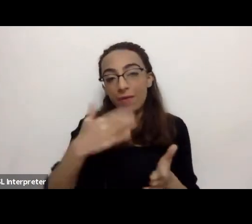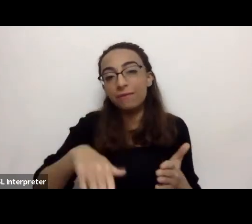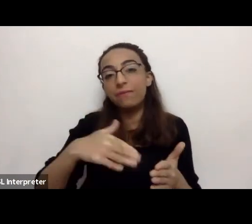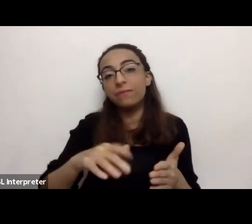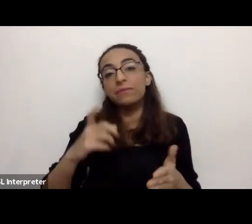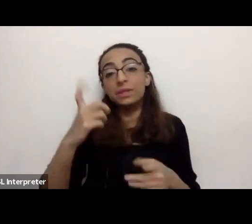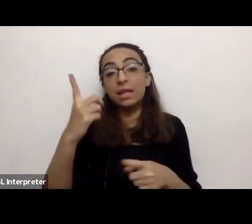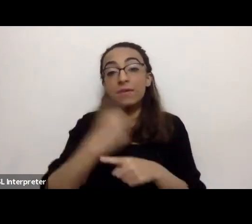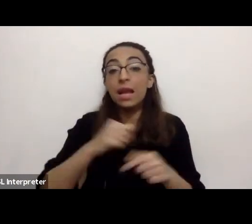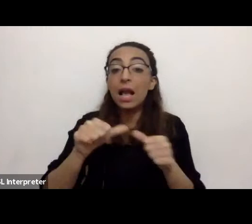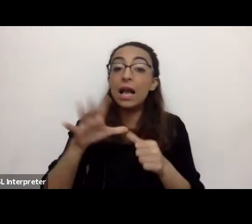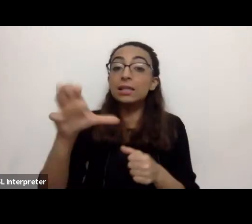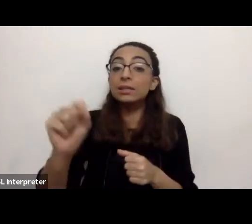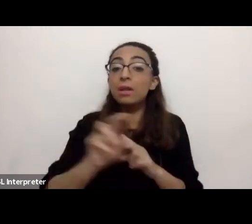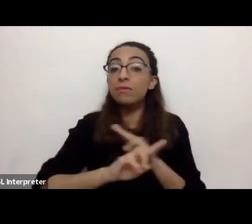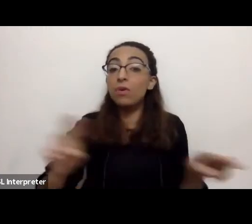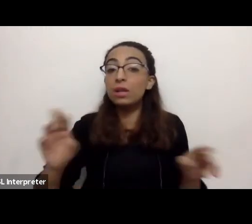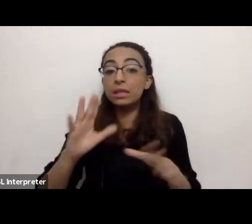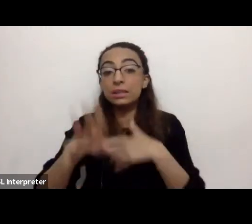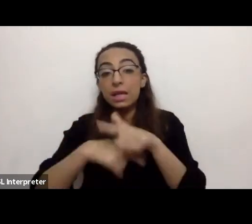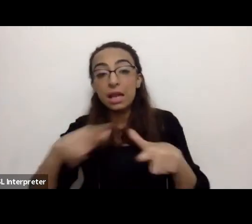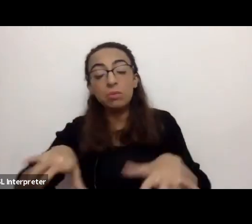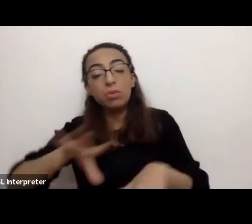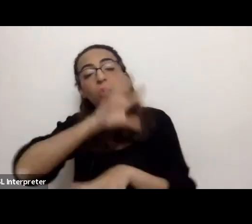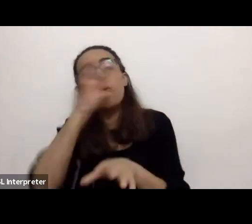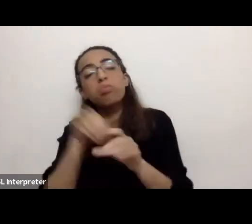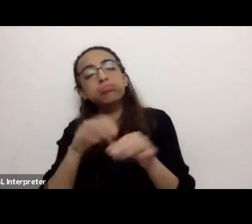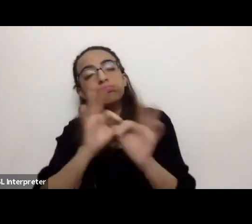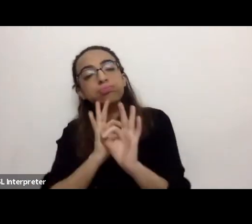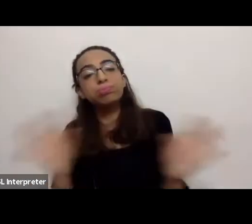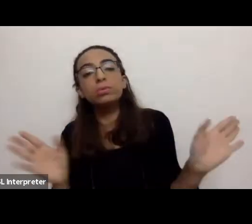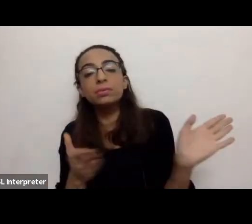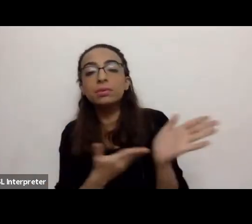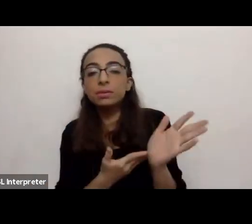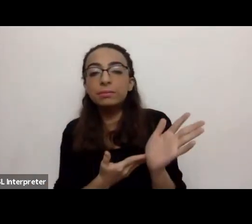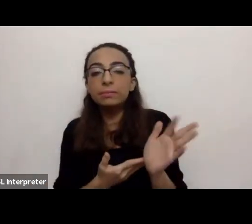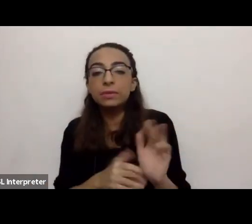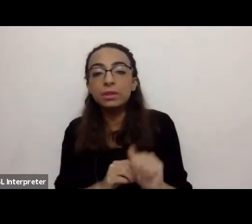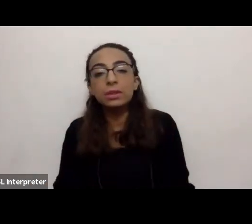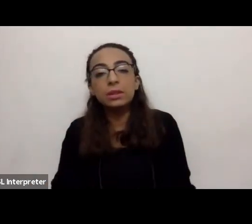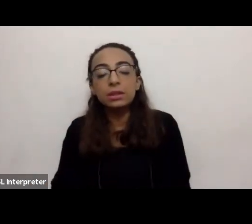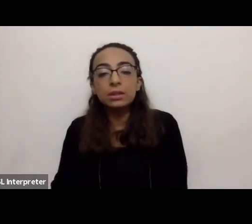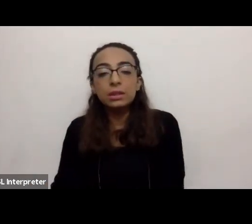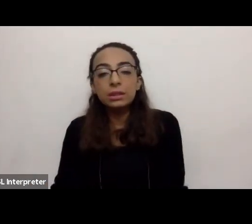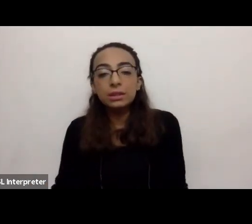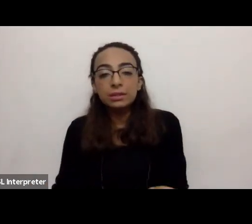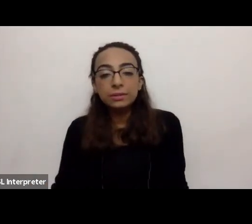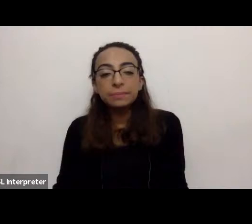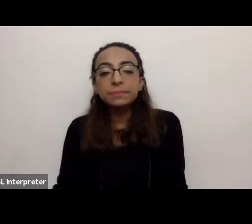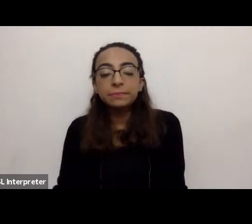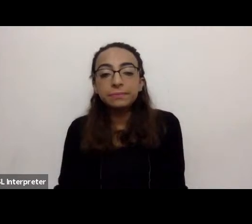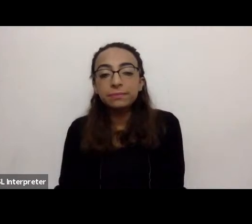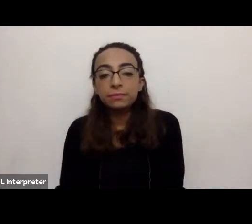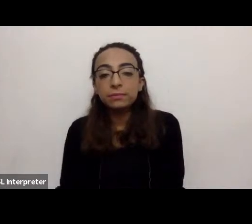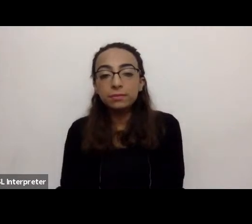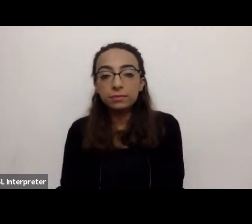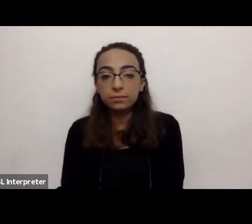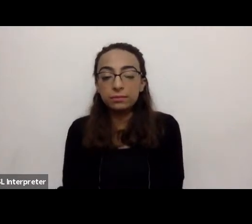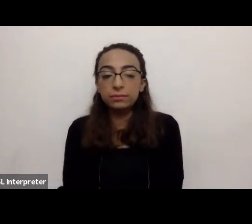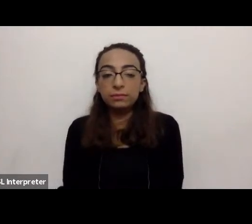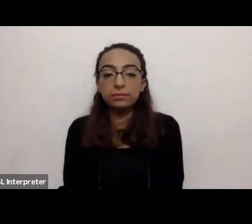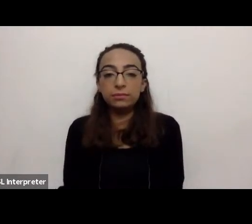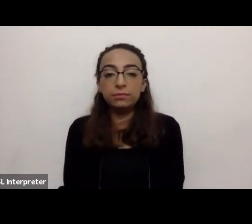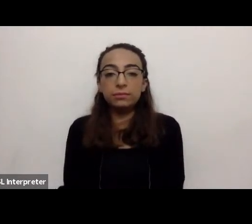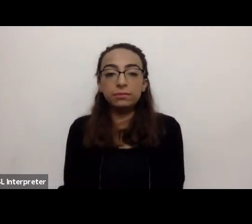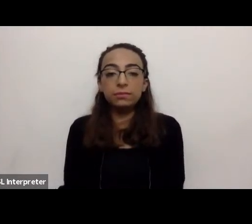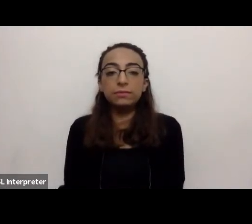made accessible through sign language and in every other way that it can be done. So